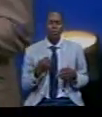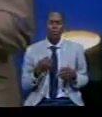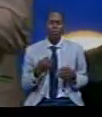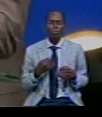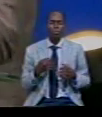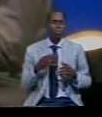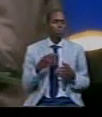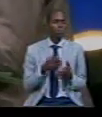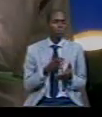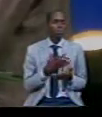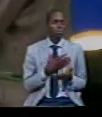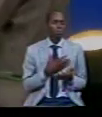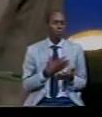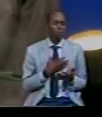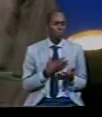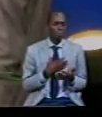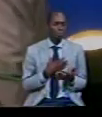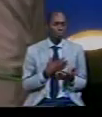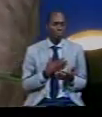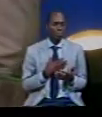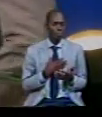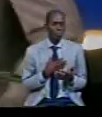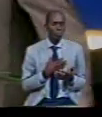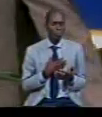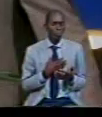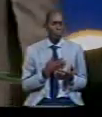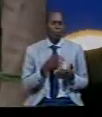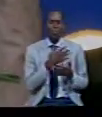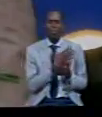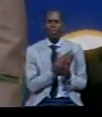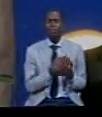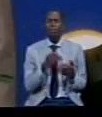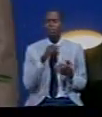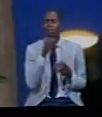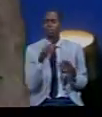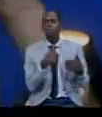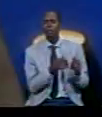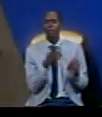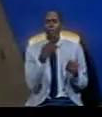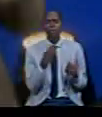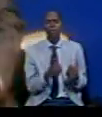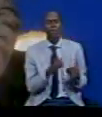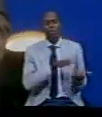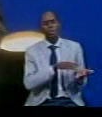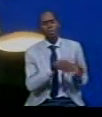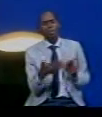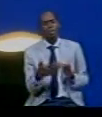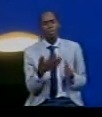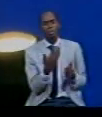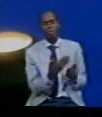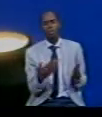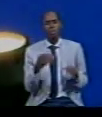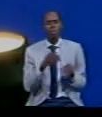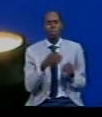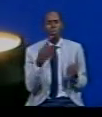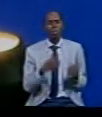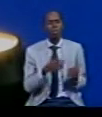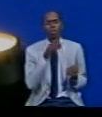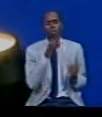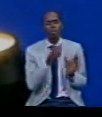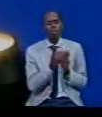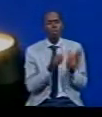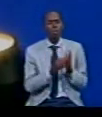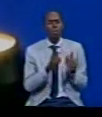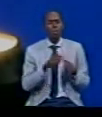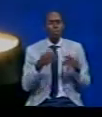he's not going to recommend all those Old Testament, the dead works of the Old Testament, the dead ceremonies of the Old Testament. Now we are standing with our 2 feet upon the confirmed